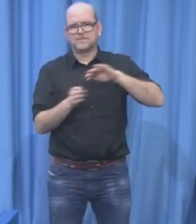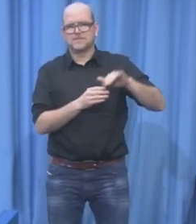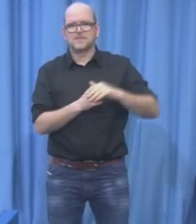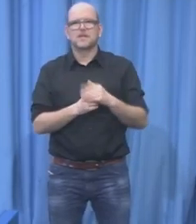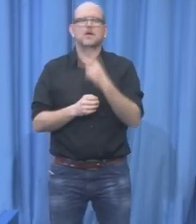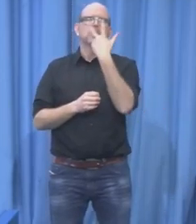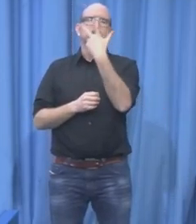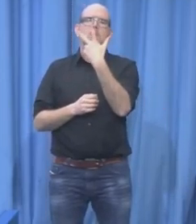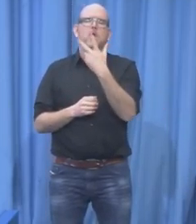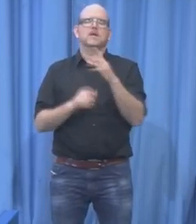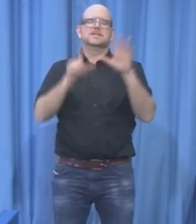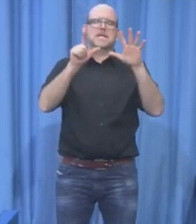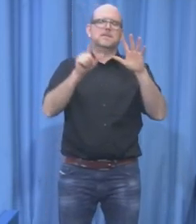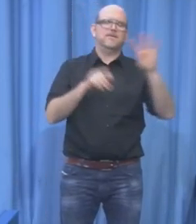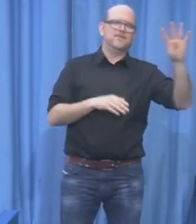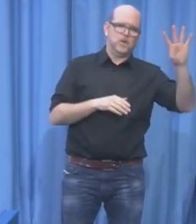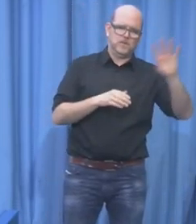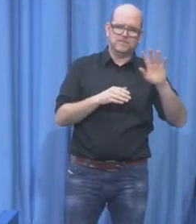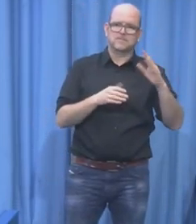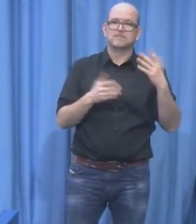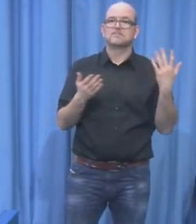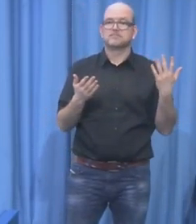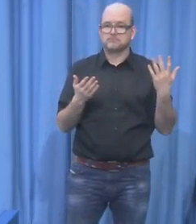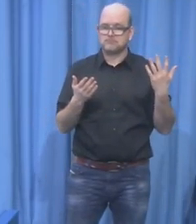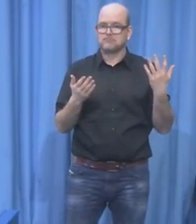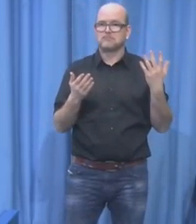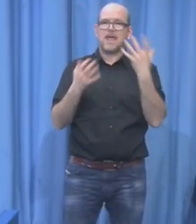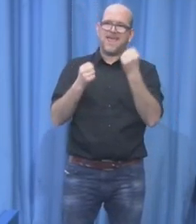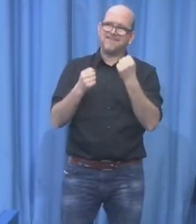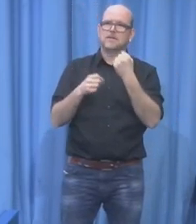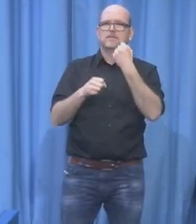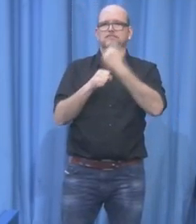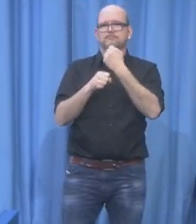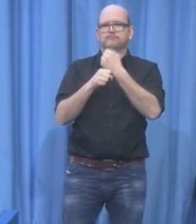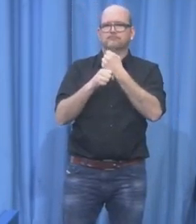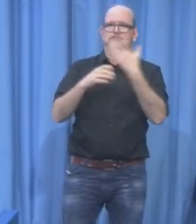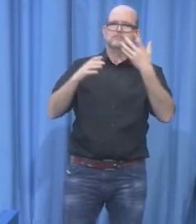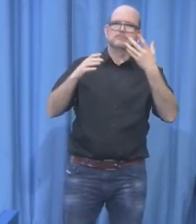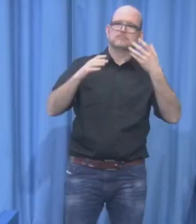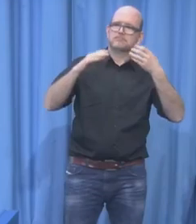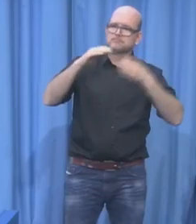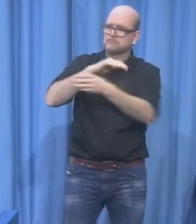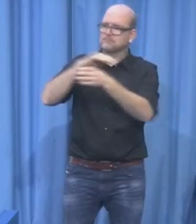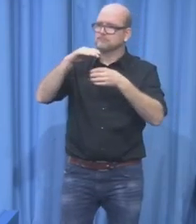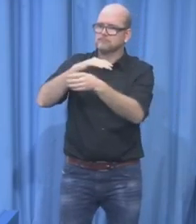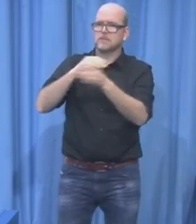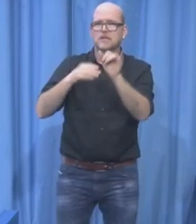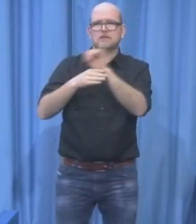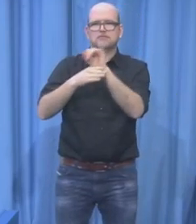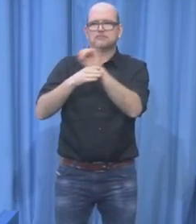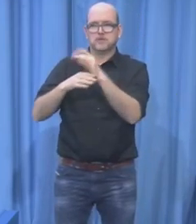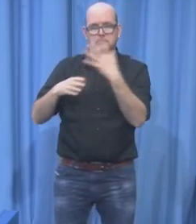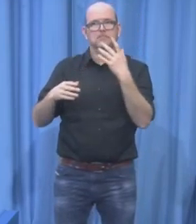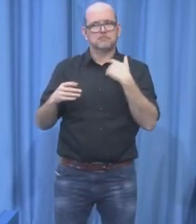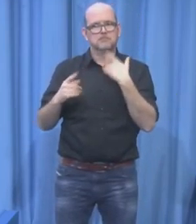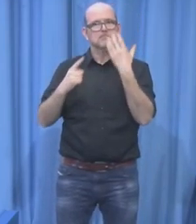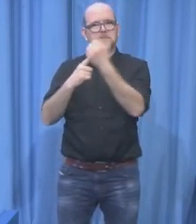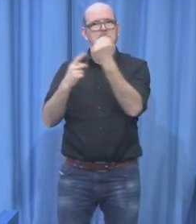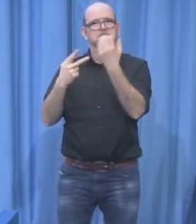We have given 123 college and university students a job as a job coach since